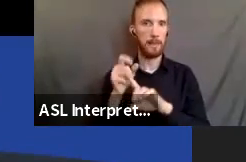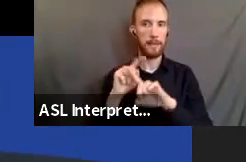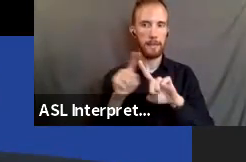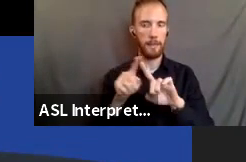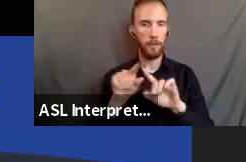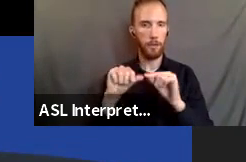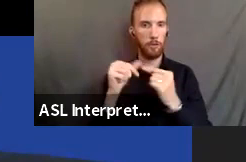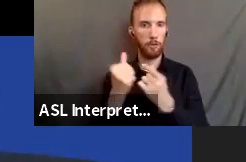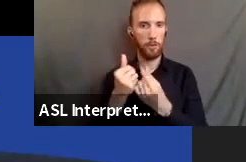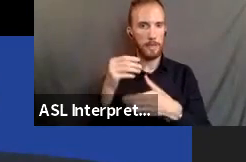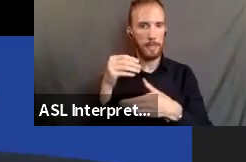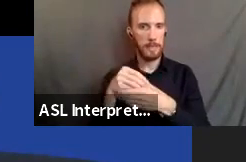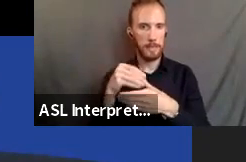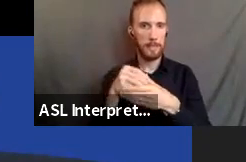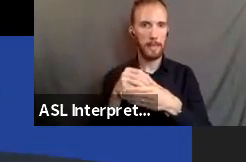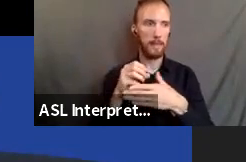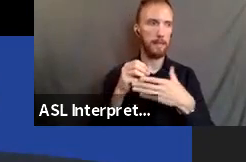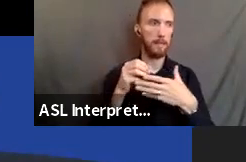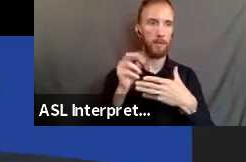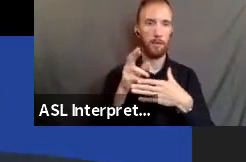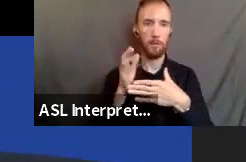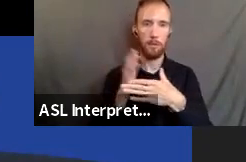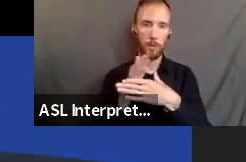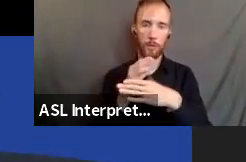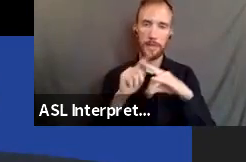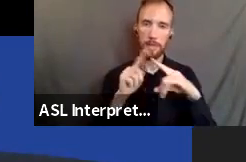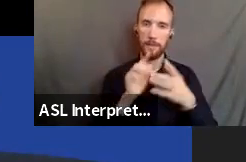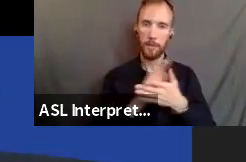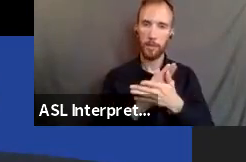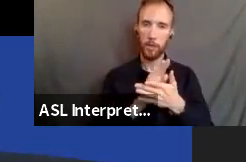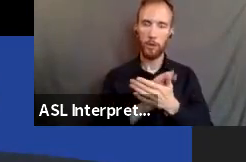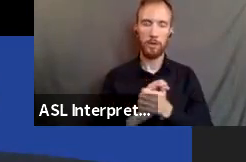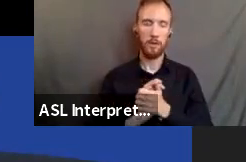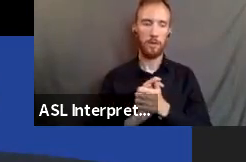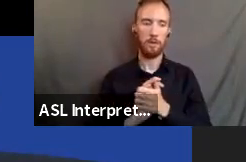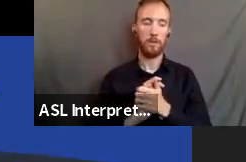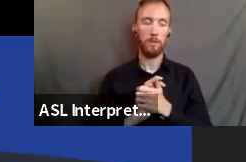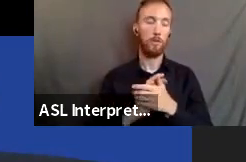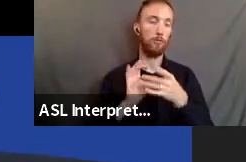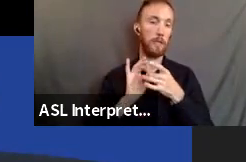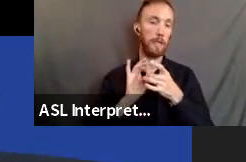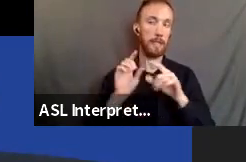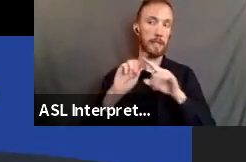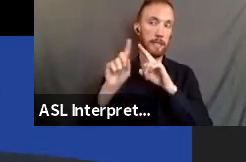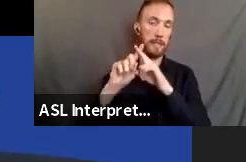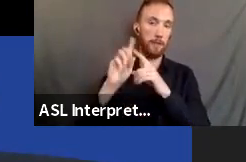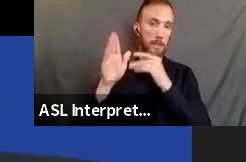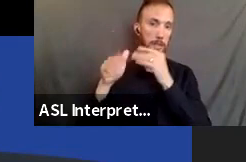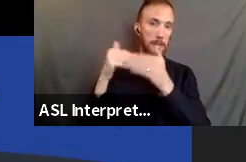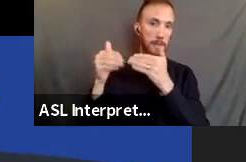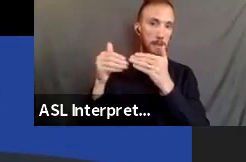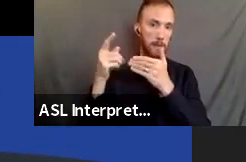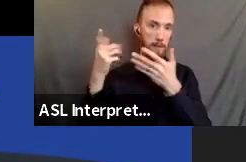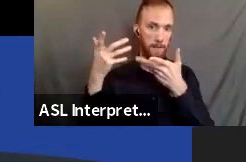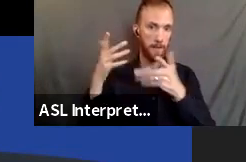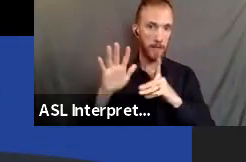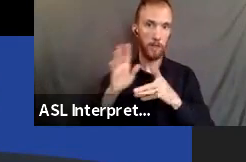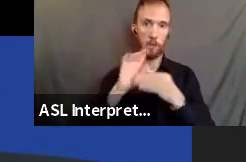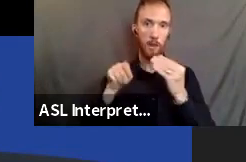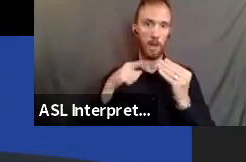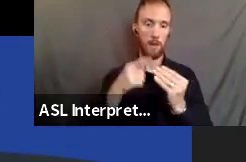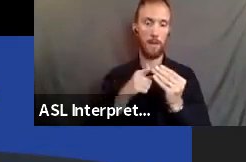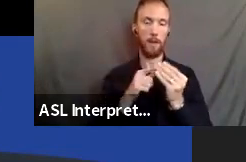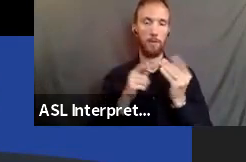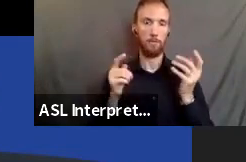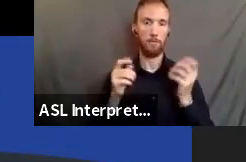within or between schools related to the steps that lindy outlined to mitigate overcrowding it's important to note